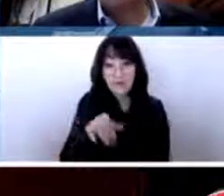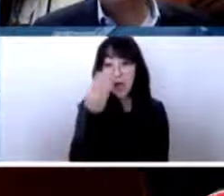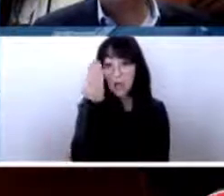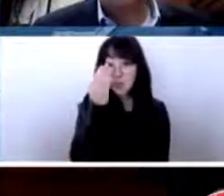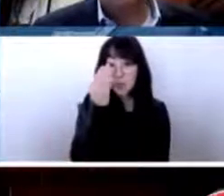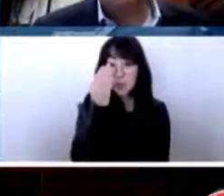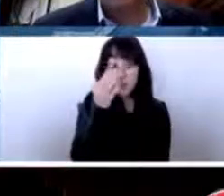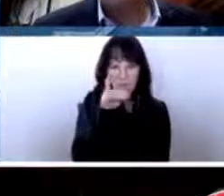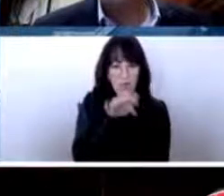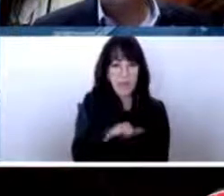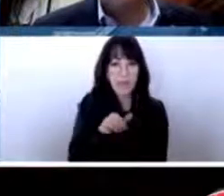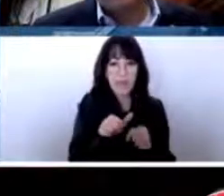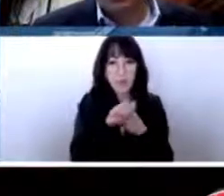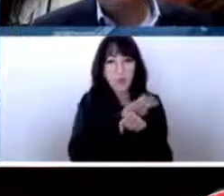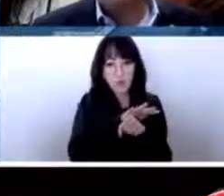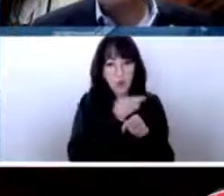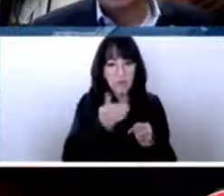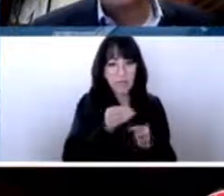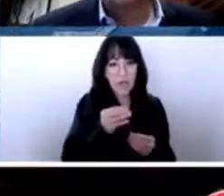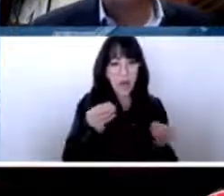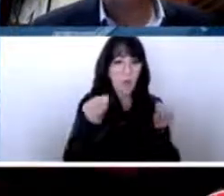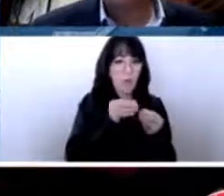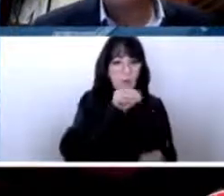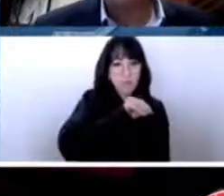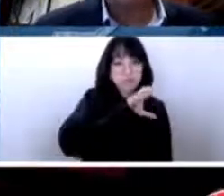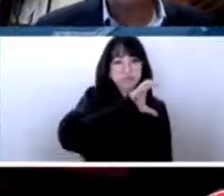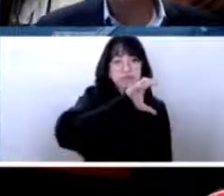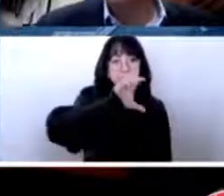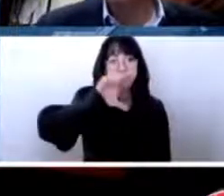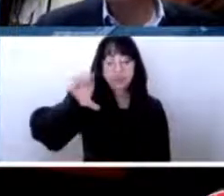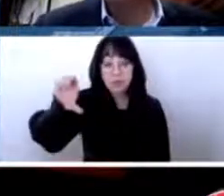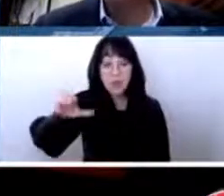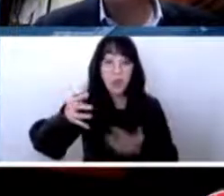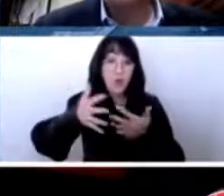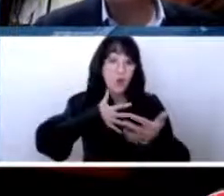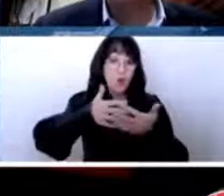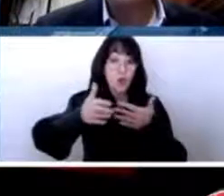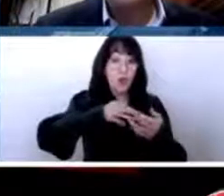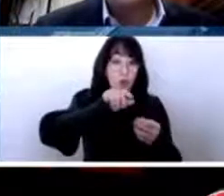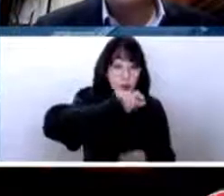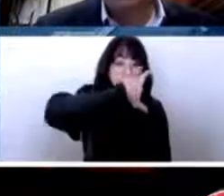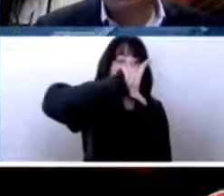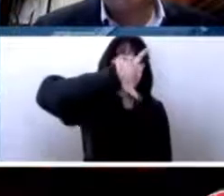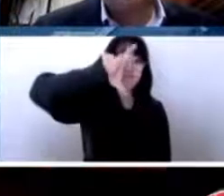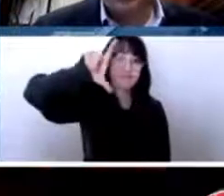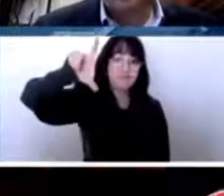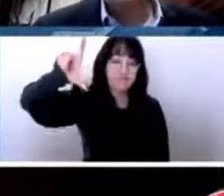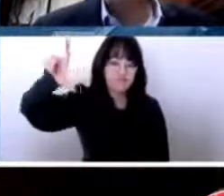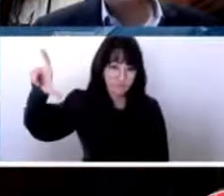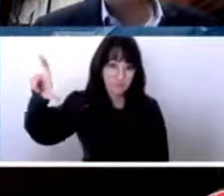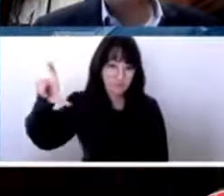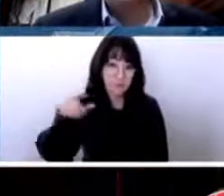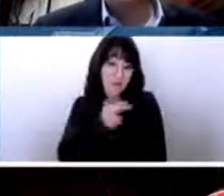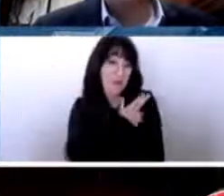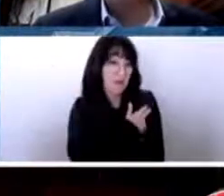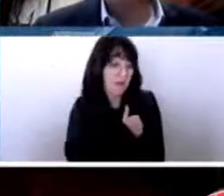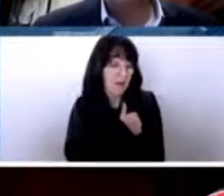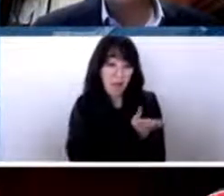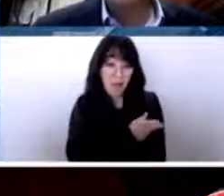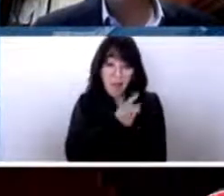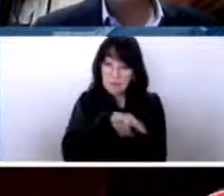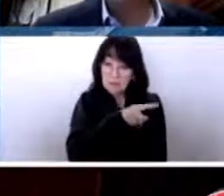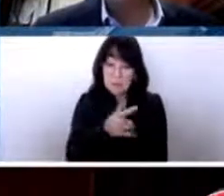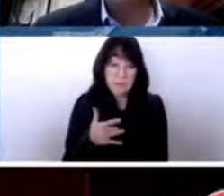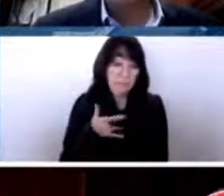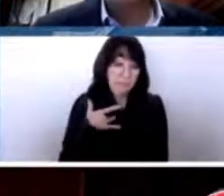the COVID positive, is getting bigger. That gray bar is getting a little bit bigger. And remember, you have to look at it over a few days. Hospitals are getting hit with, some